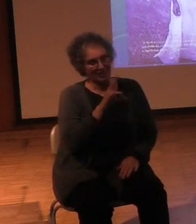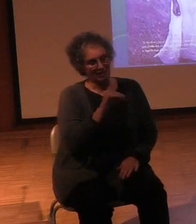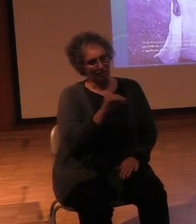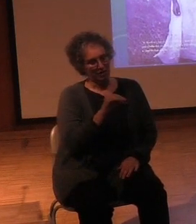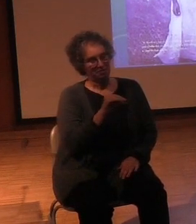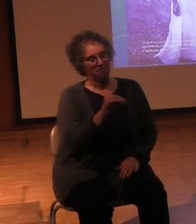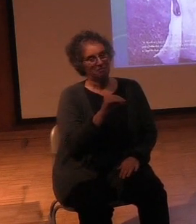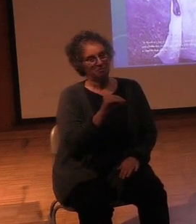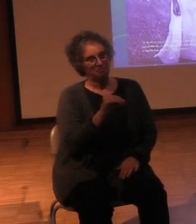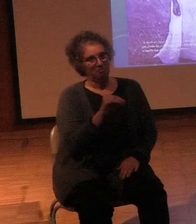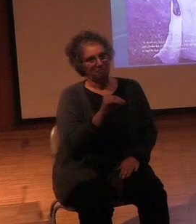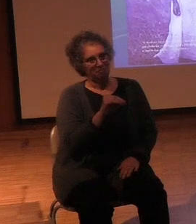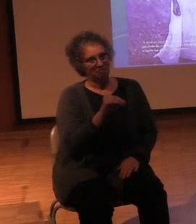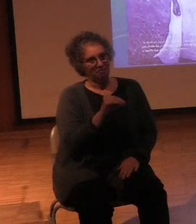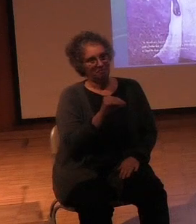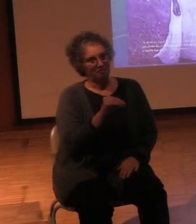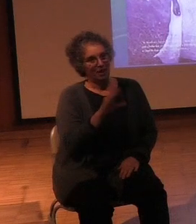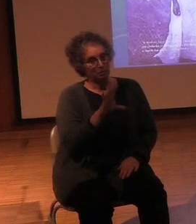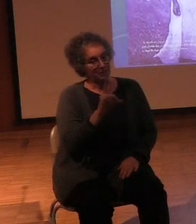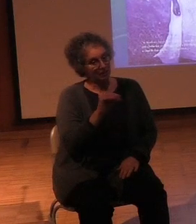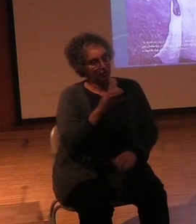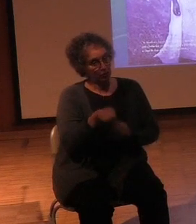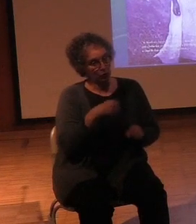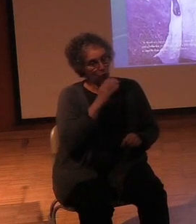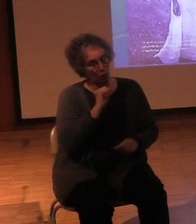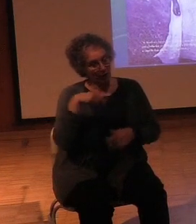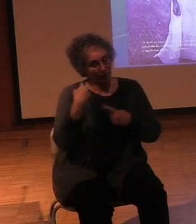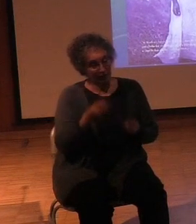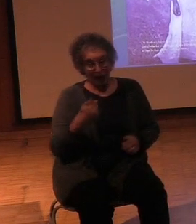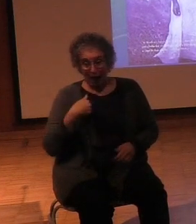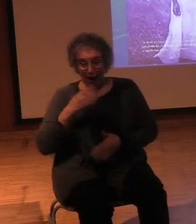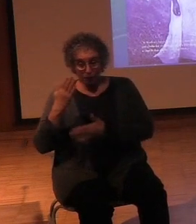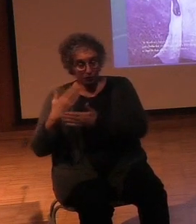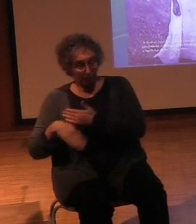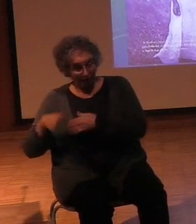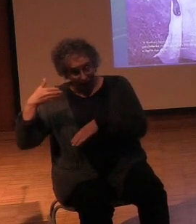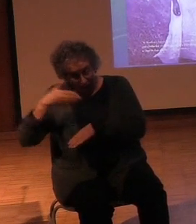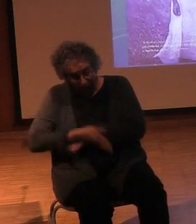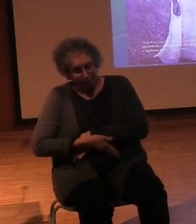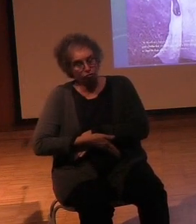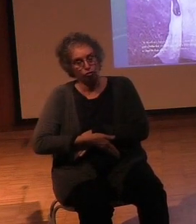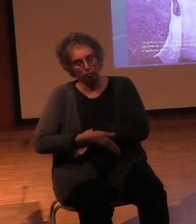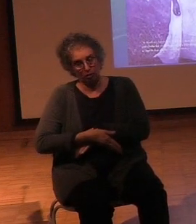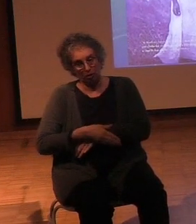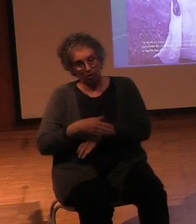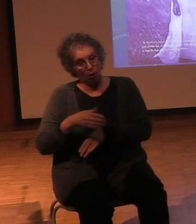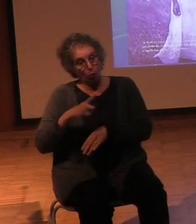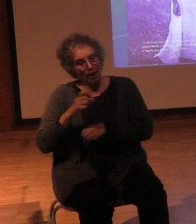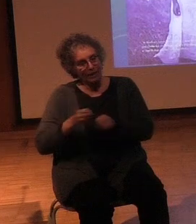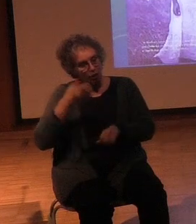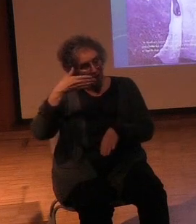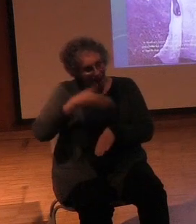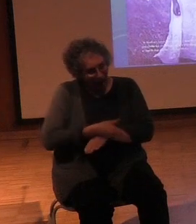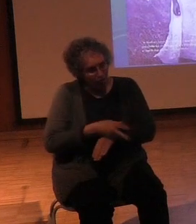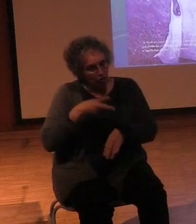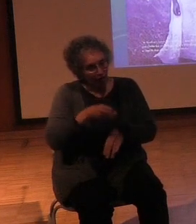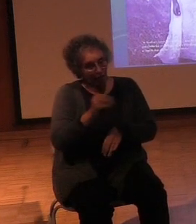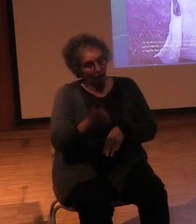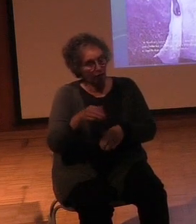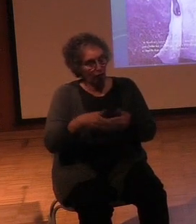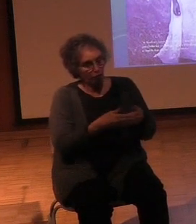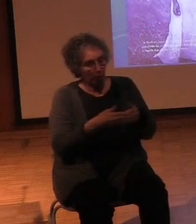70, and he's been 70 ever since. I was born after that, the year after the cutoff